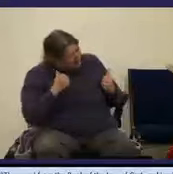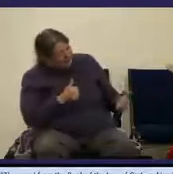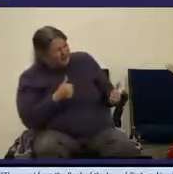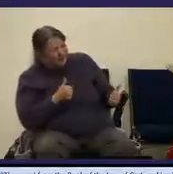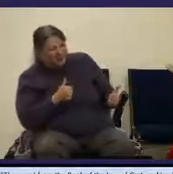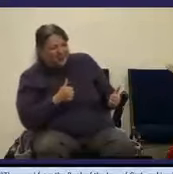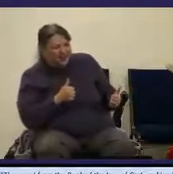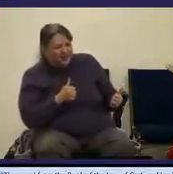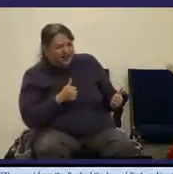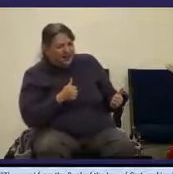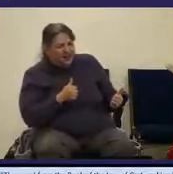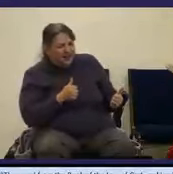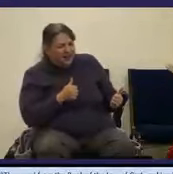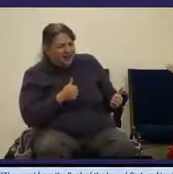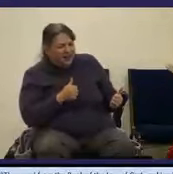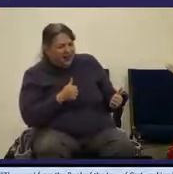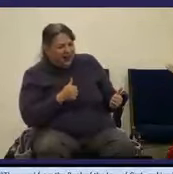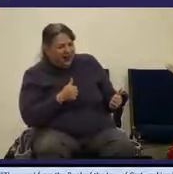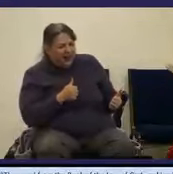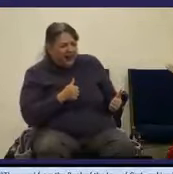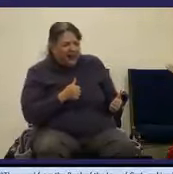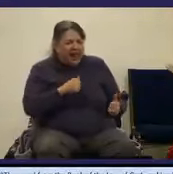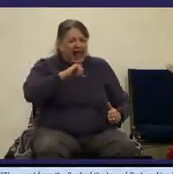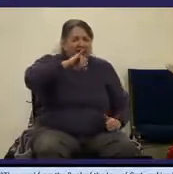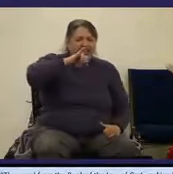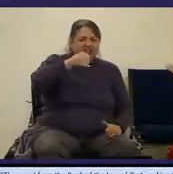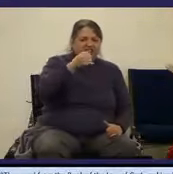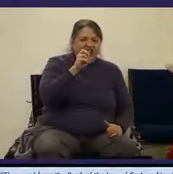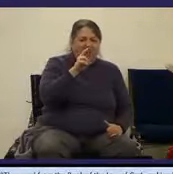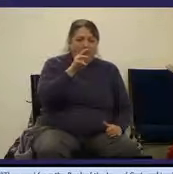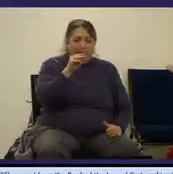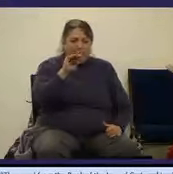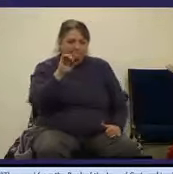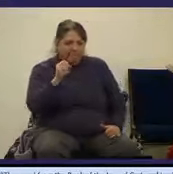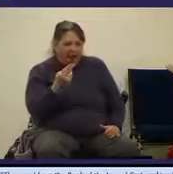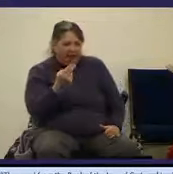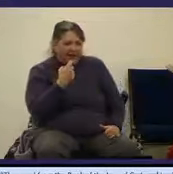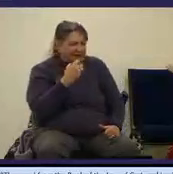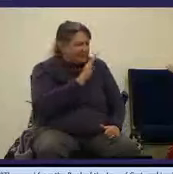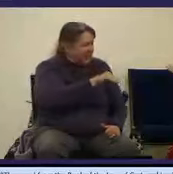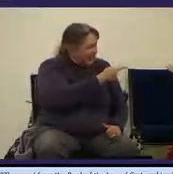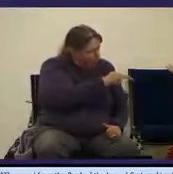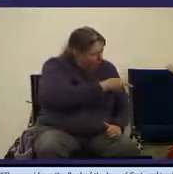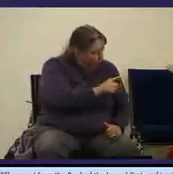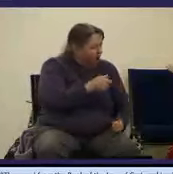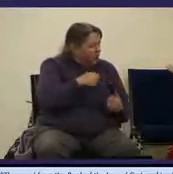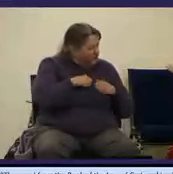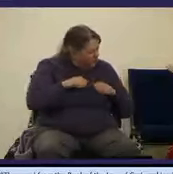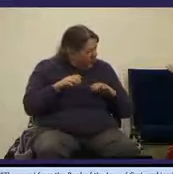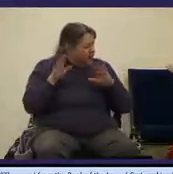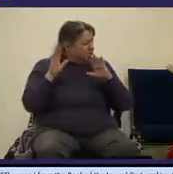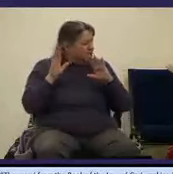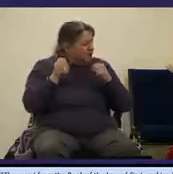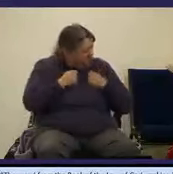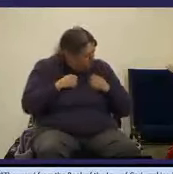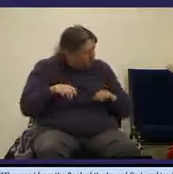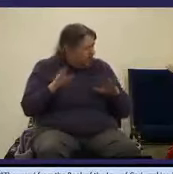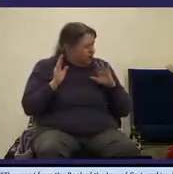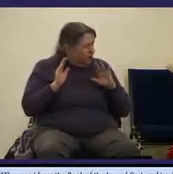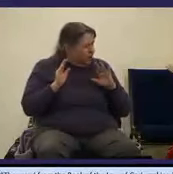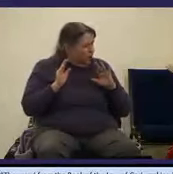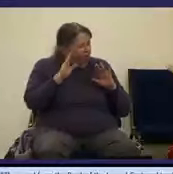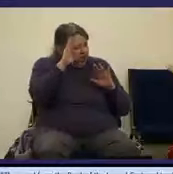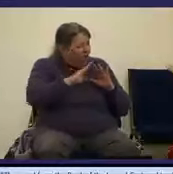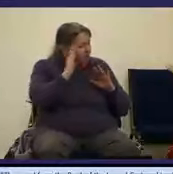to restore. Jeremiah the prophet told them many a times, you're to surrender and go to Babylon, but God will restore you.